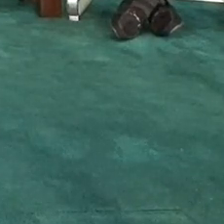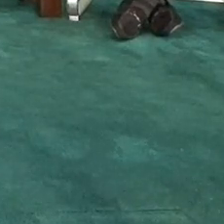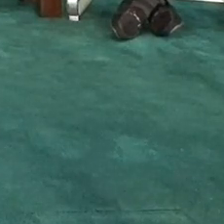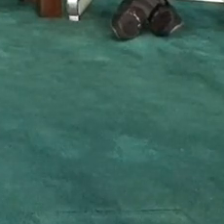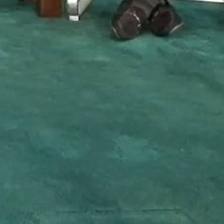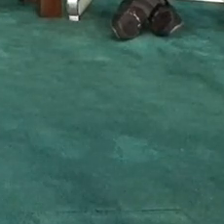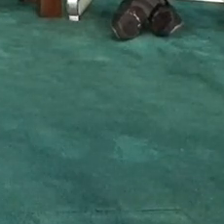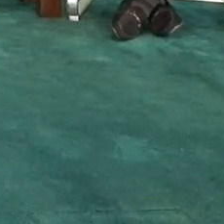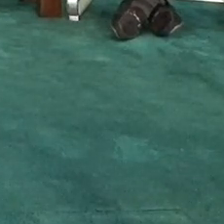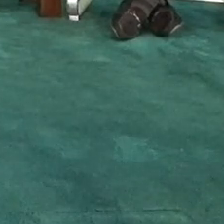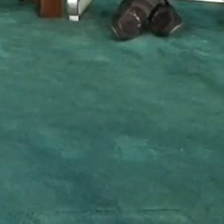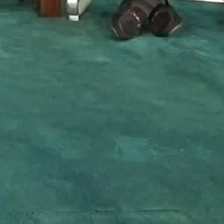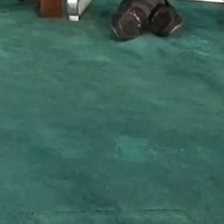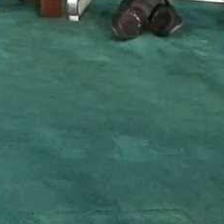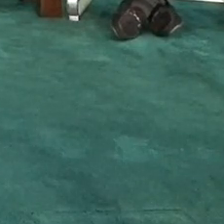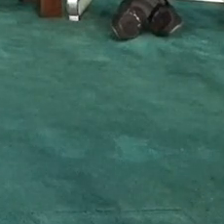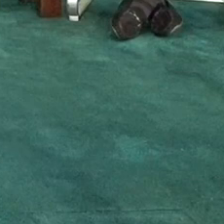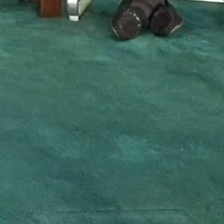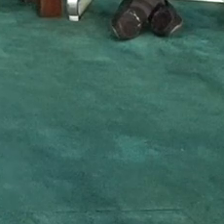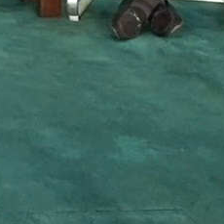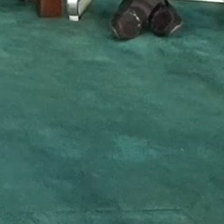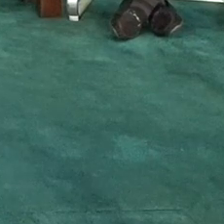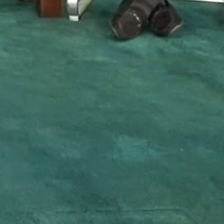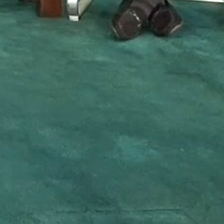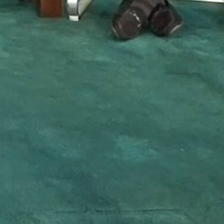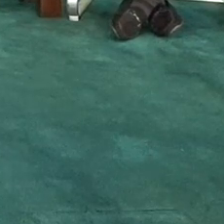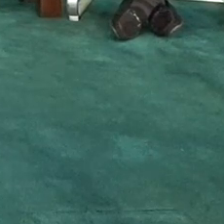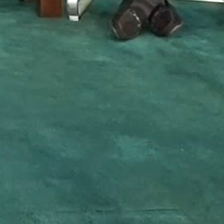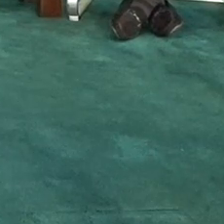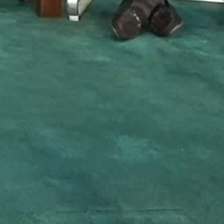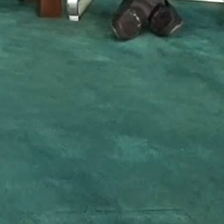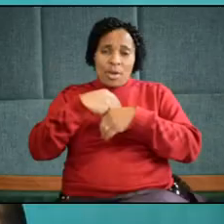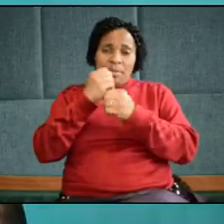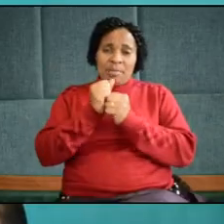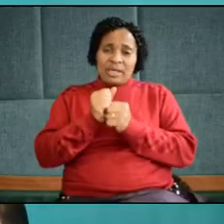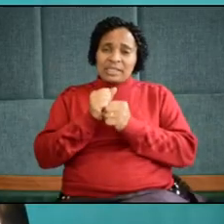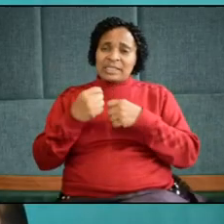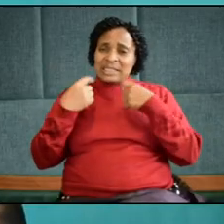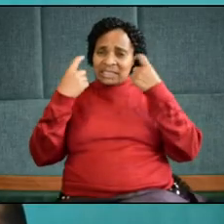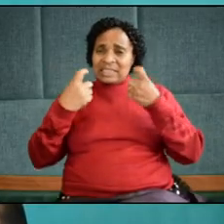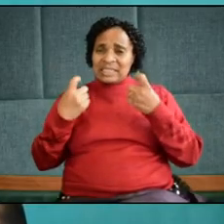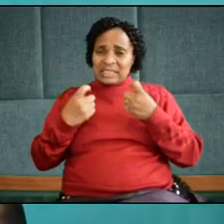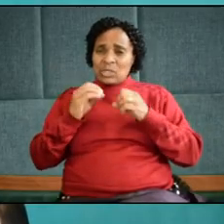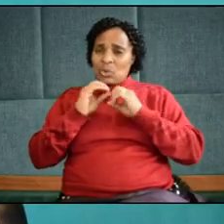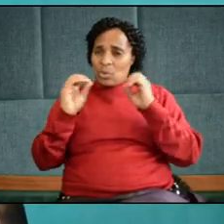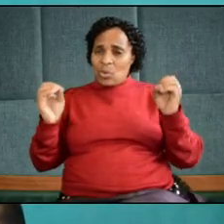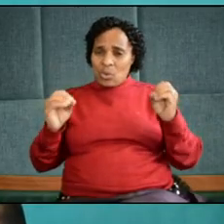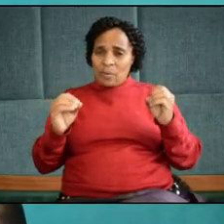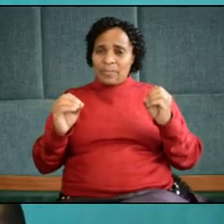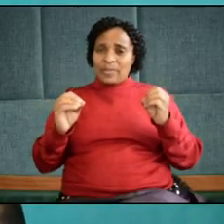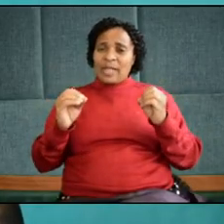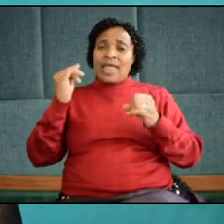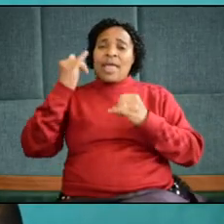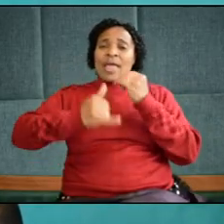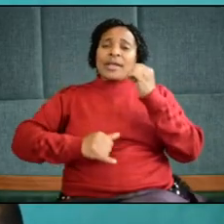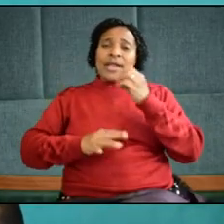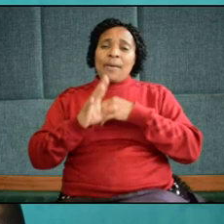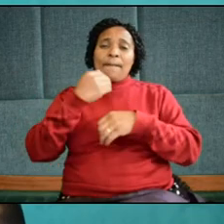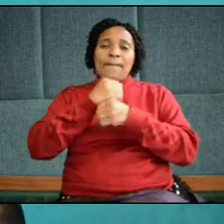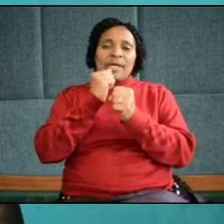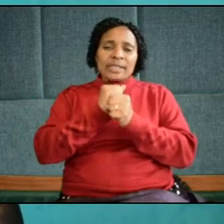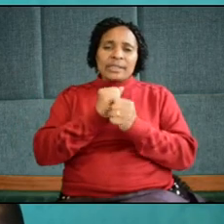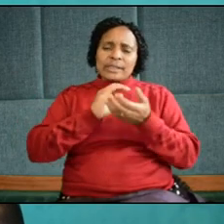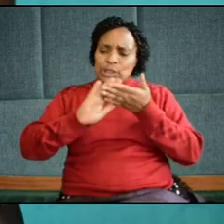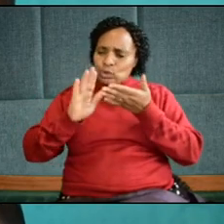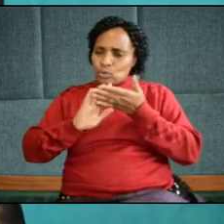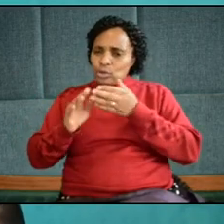we rationalize sin where we make it seem not to be sinful, or we end up making excuses